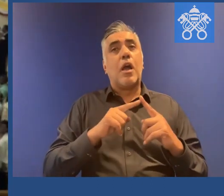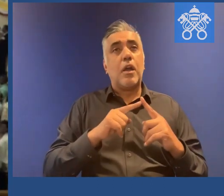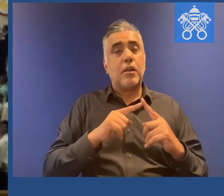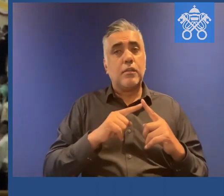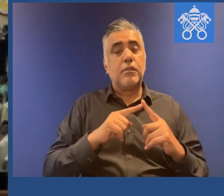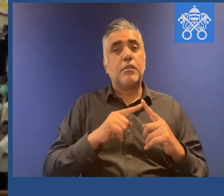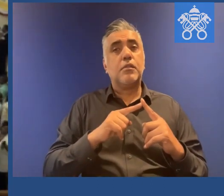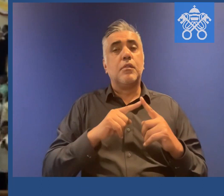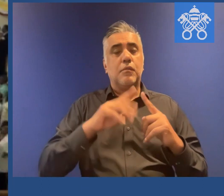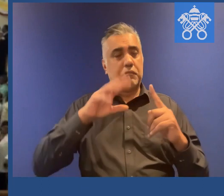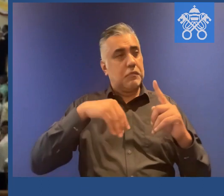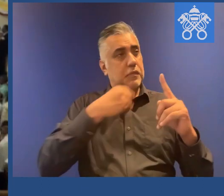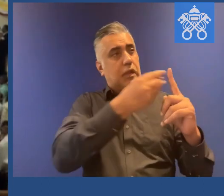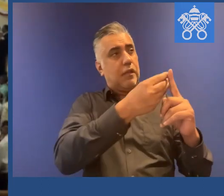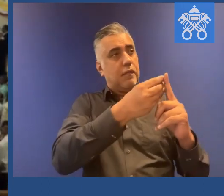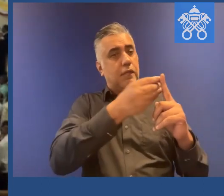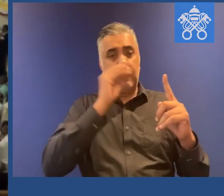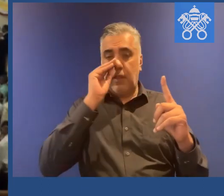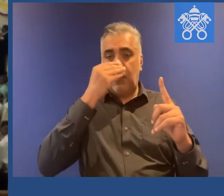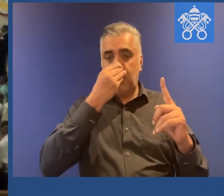offering of flowers.